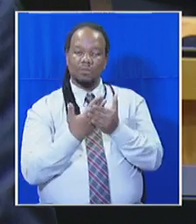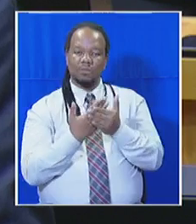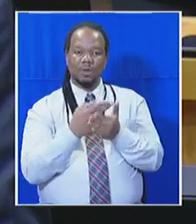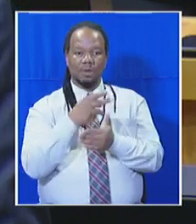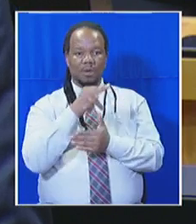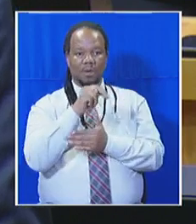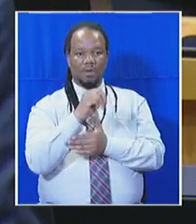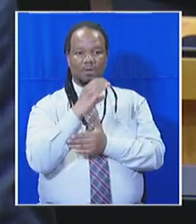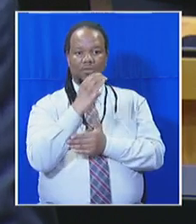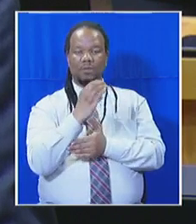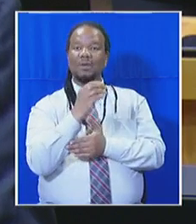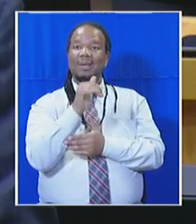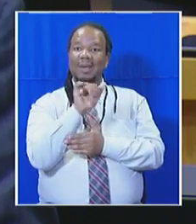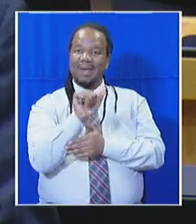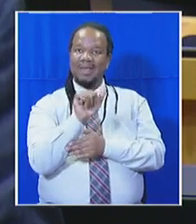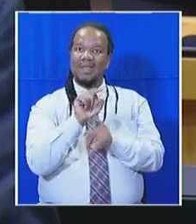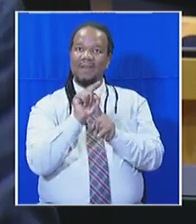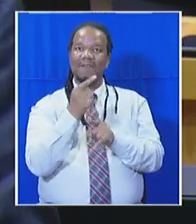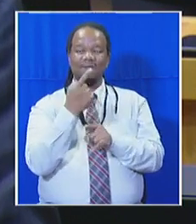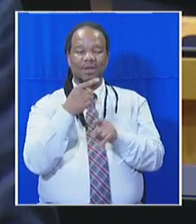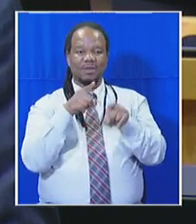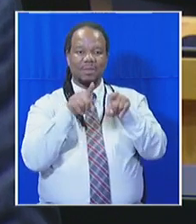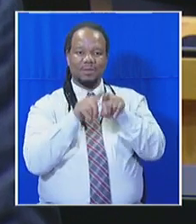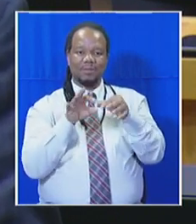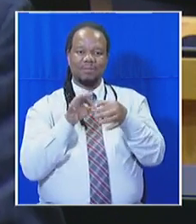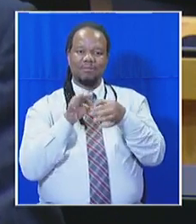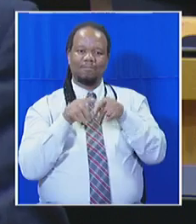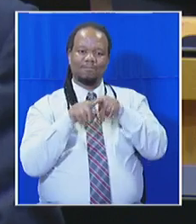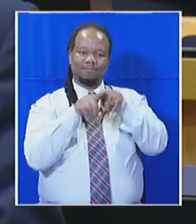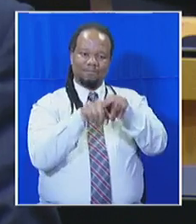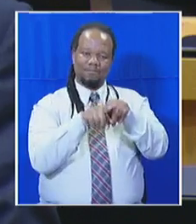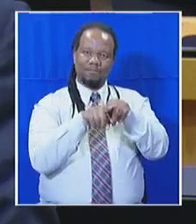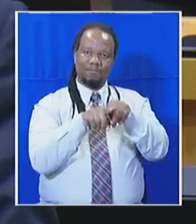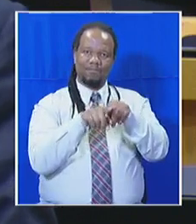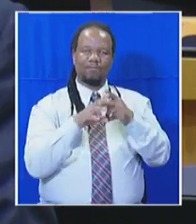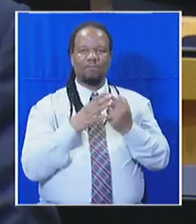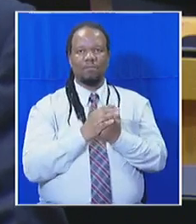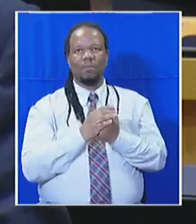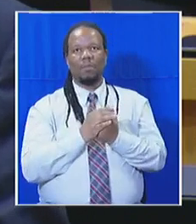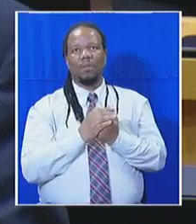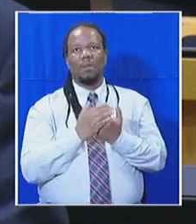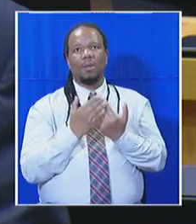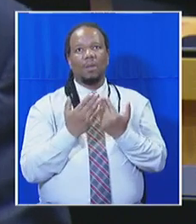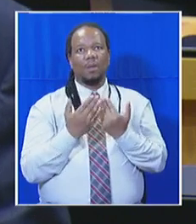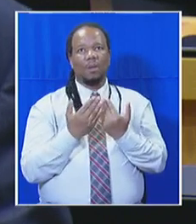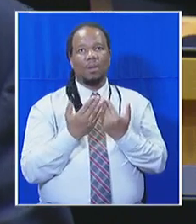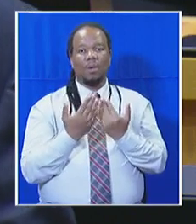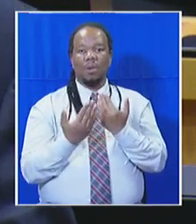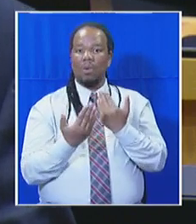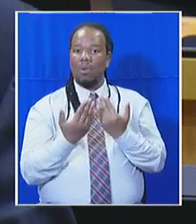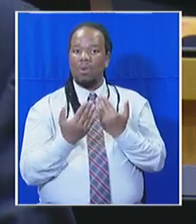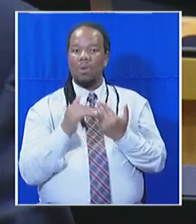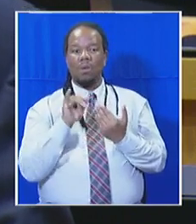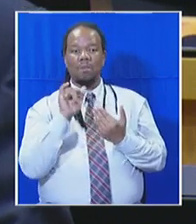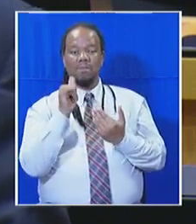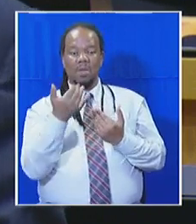Act to ensure that, first of all, we are in line with that act, and also look at where that particular act could,